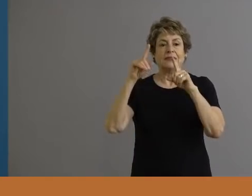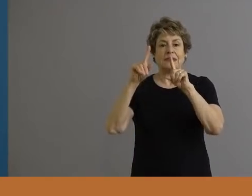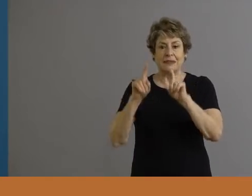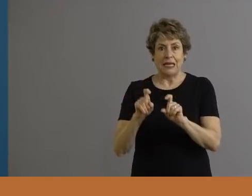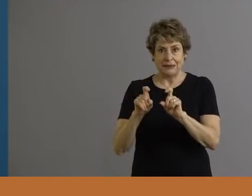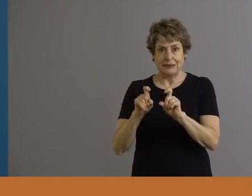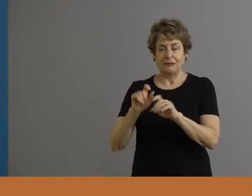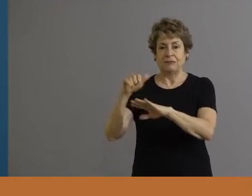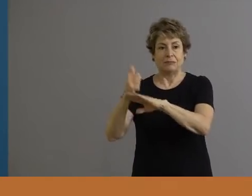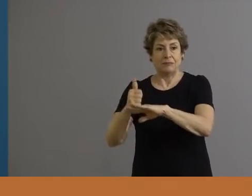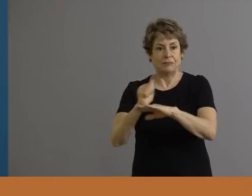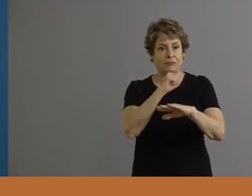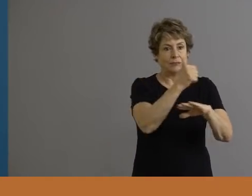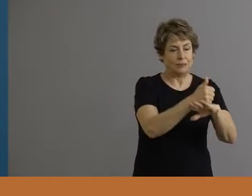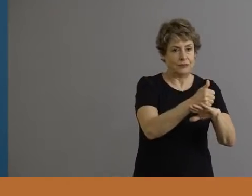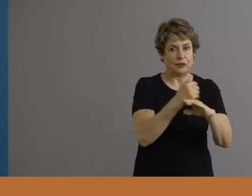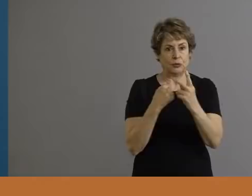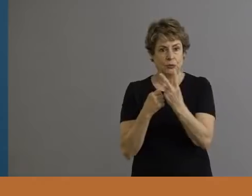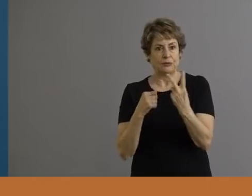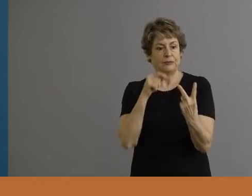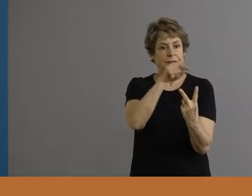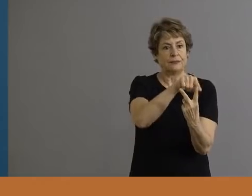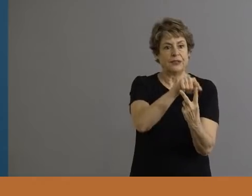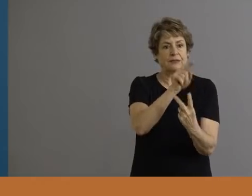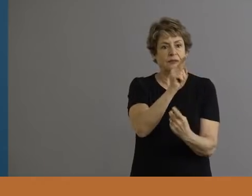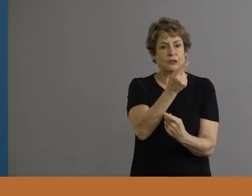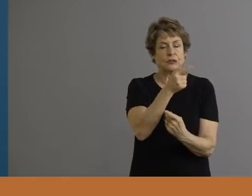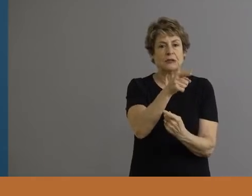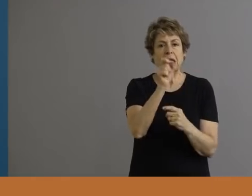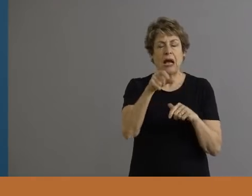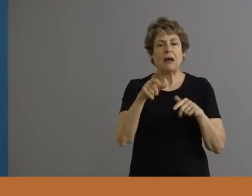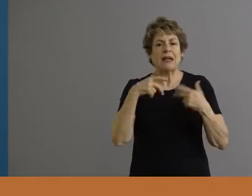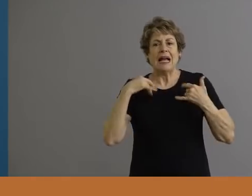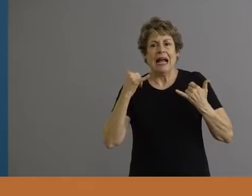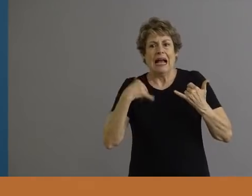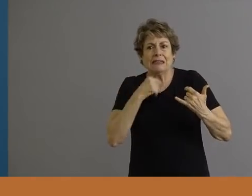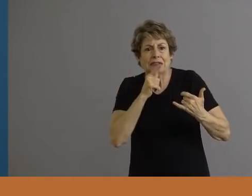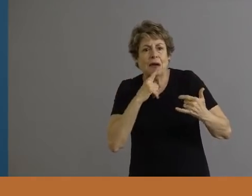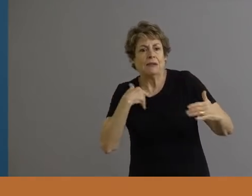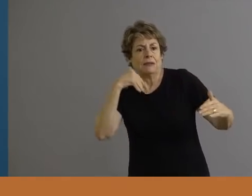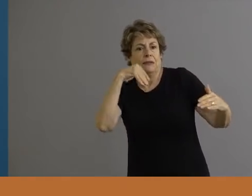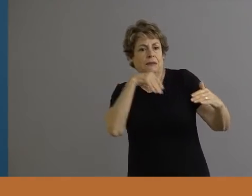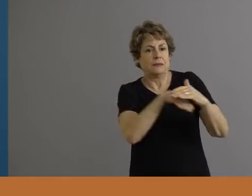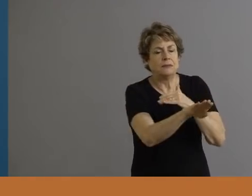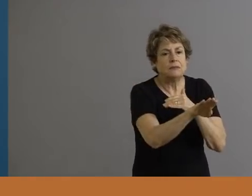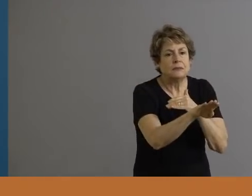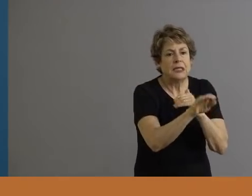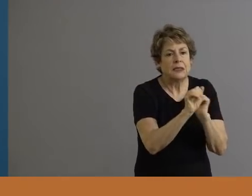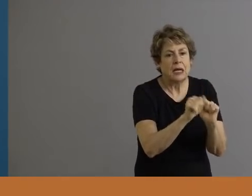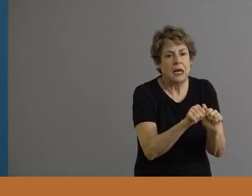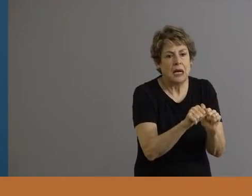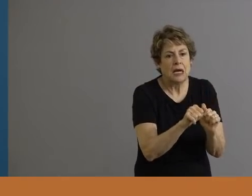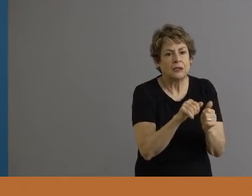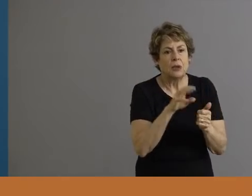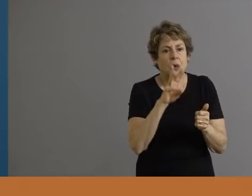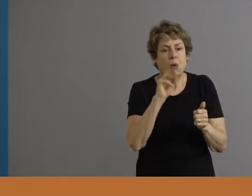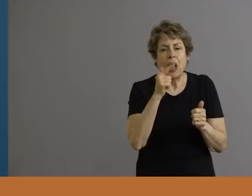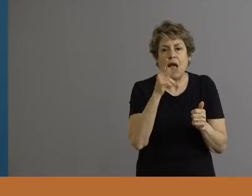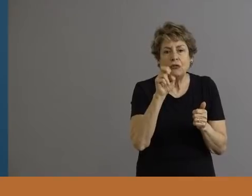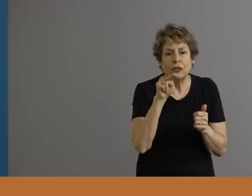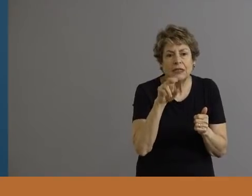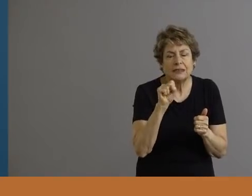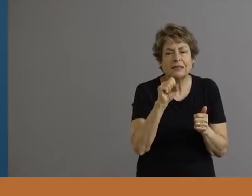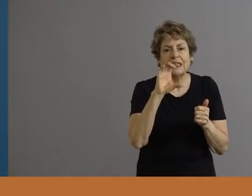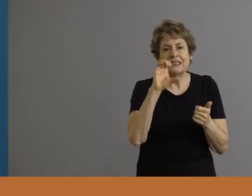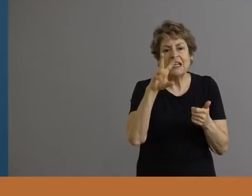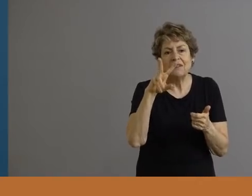are walk-in sites at a CVS, Walgreens, or other type. It'll be free to those that register, not a drive-through setup. They'll